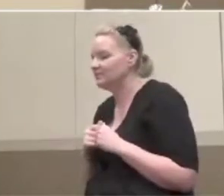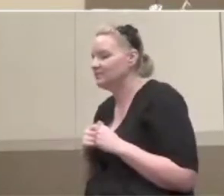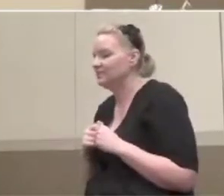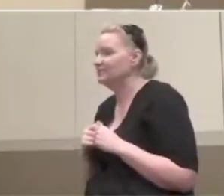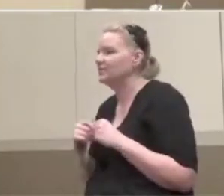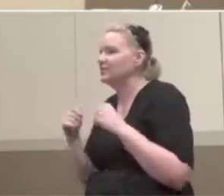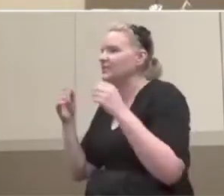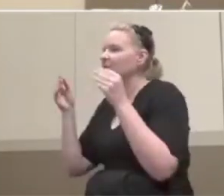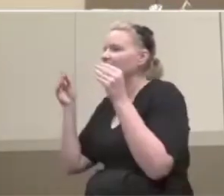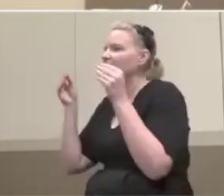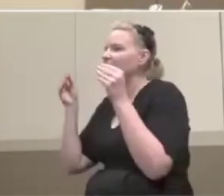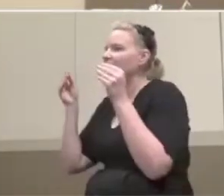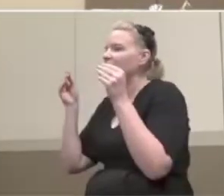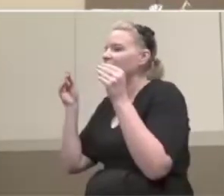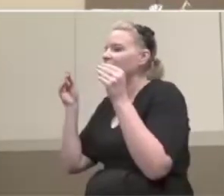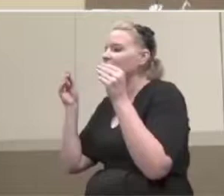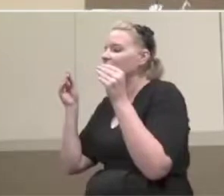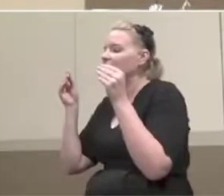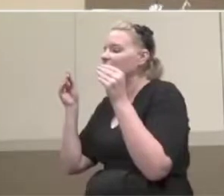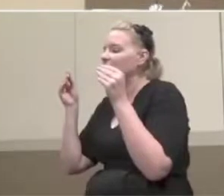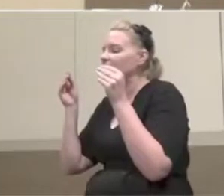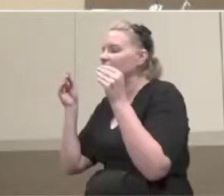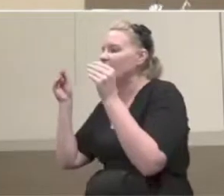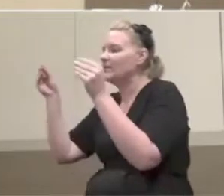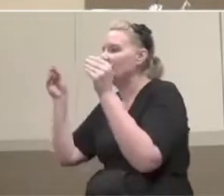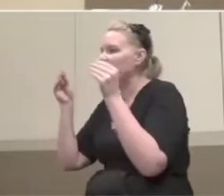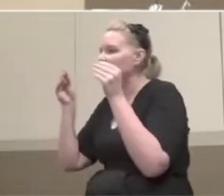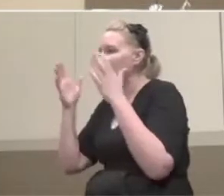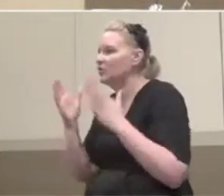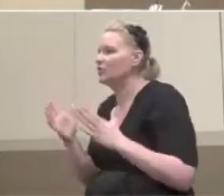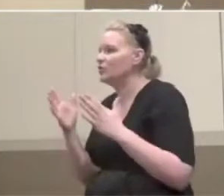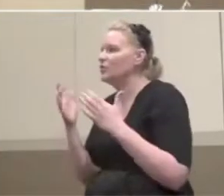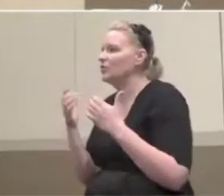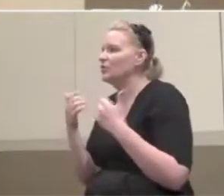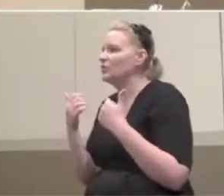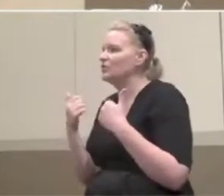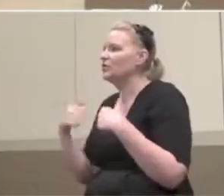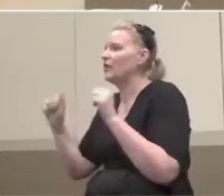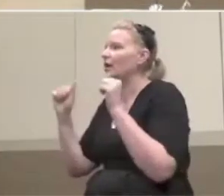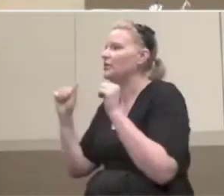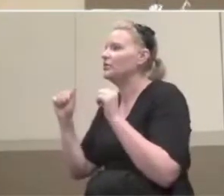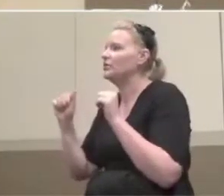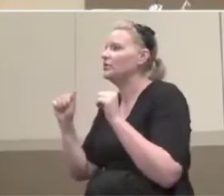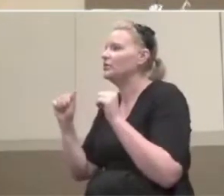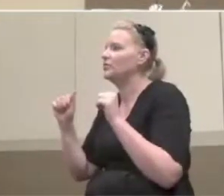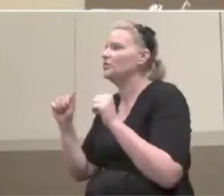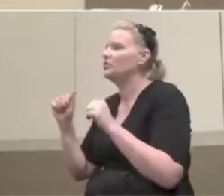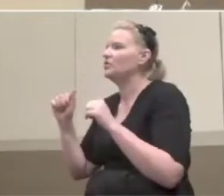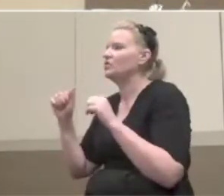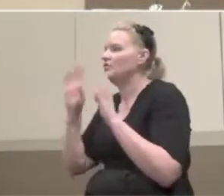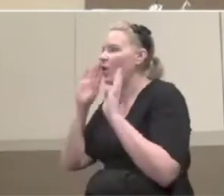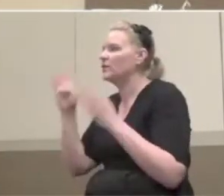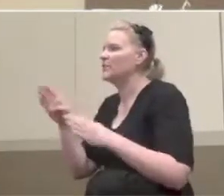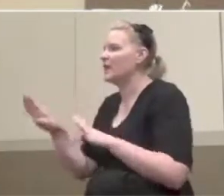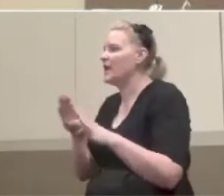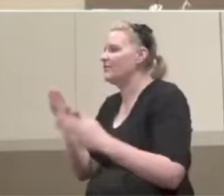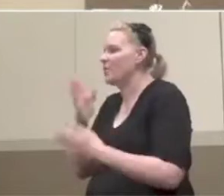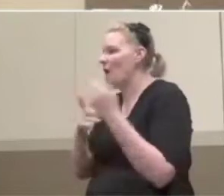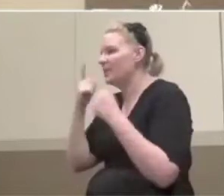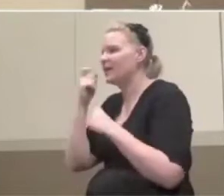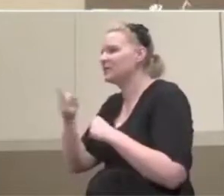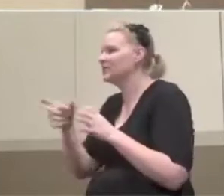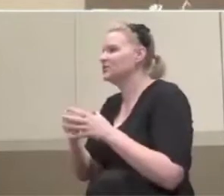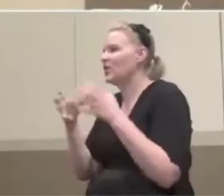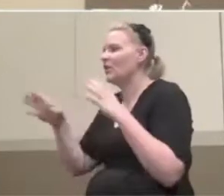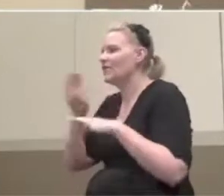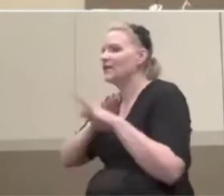teacher, we're looking at the behavioral momentum part of it for the frustration. Sometimes giving the things that he just